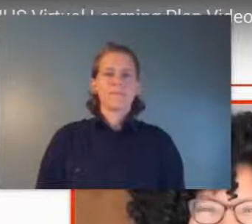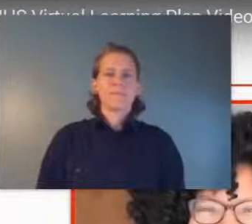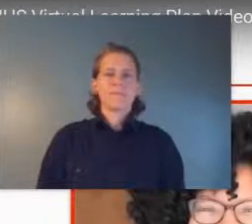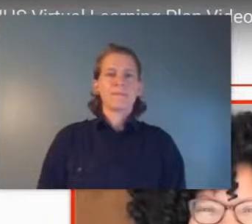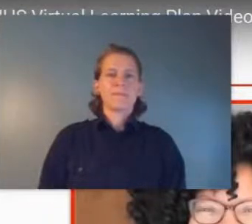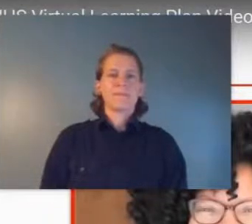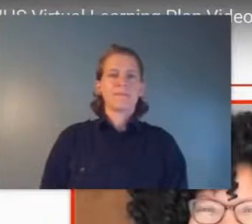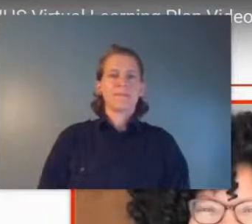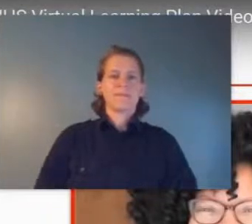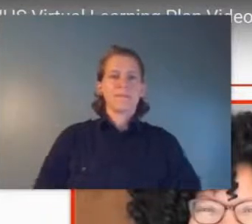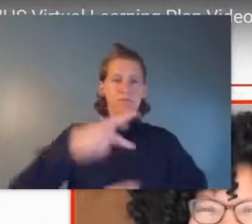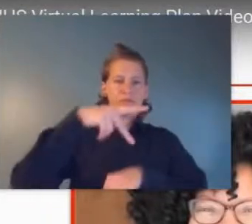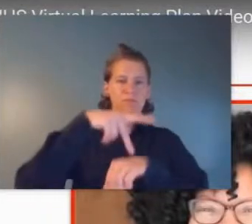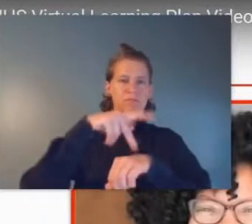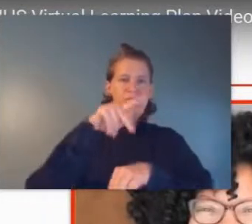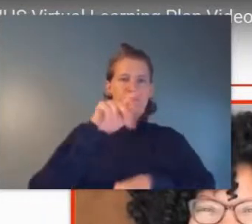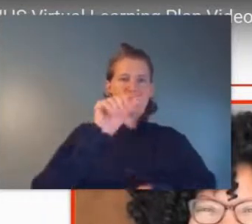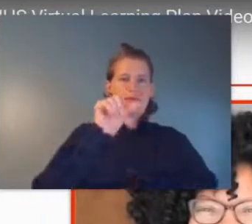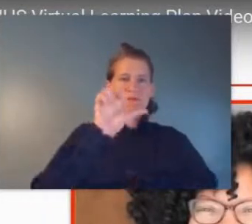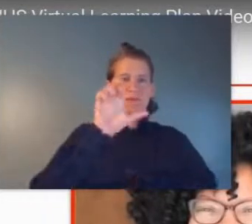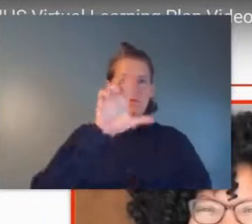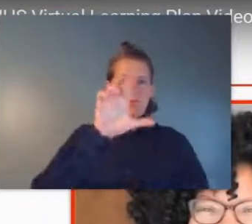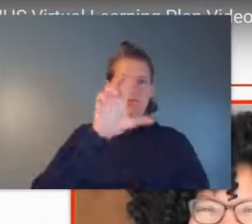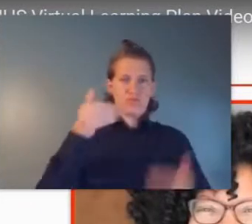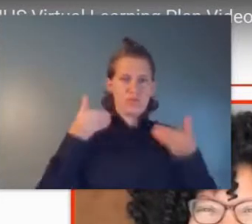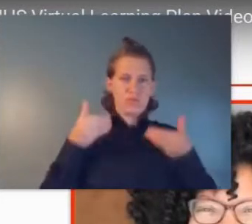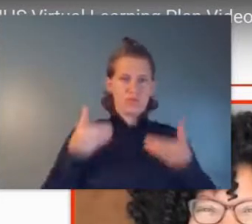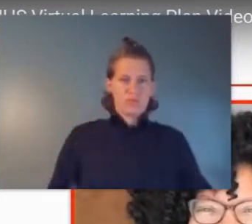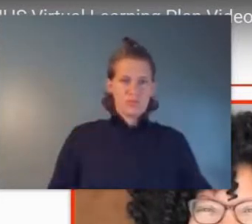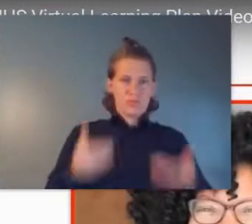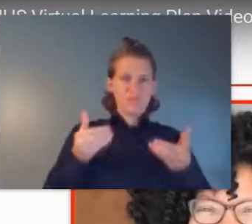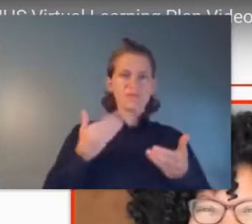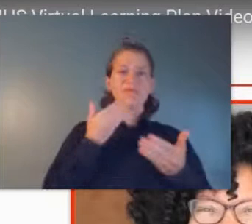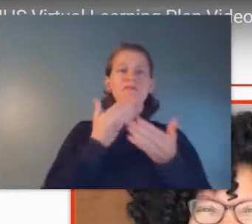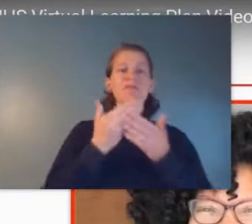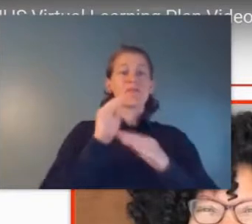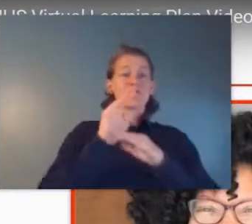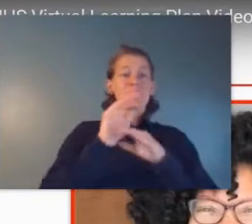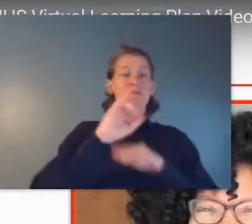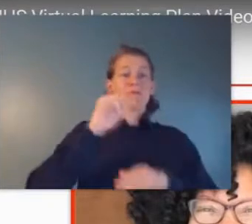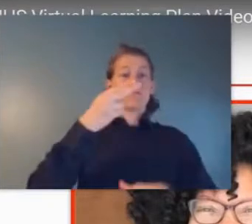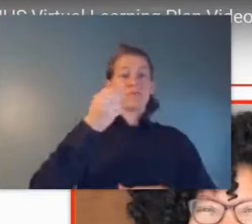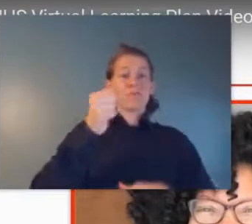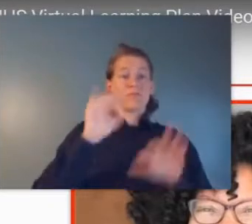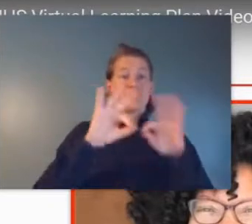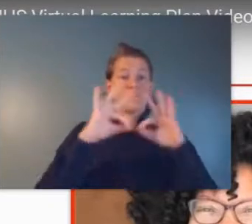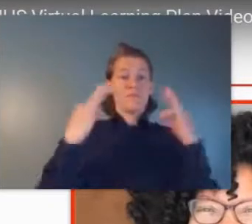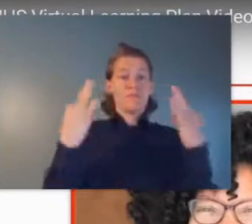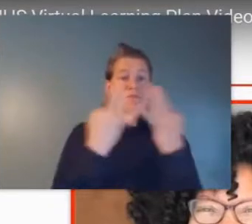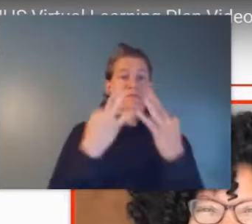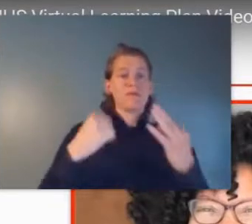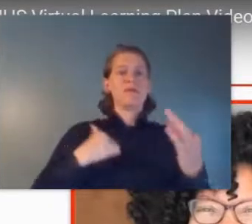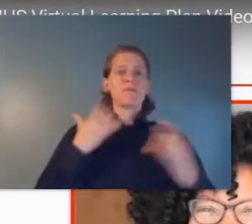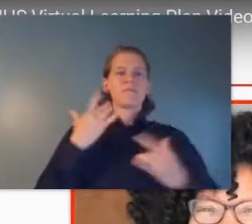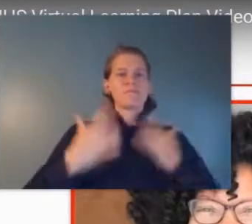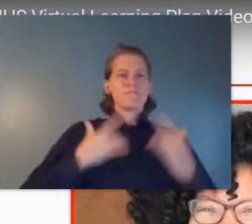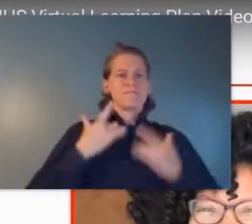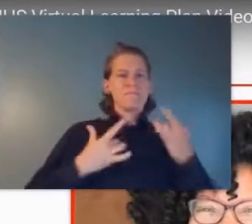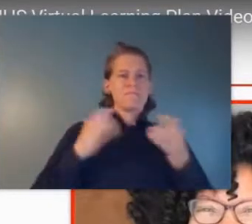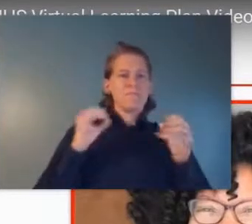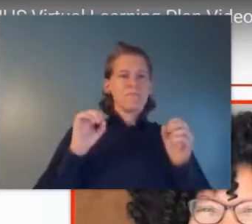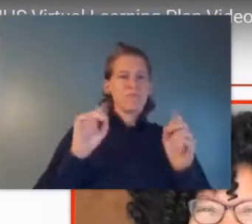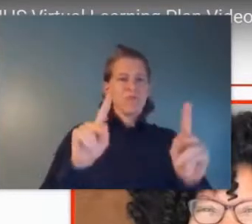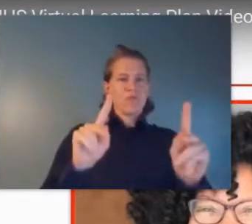Good evening Jordan family. I am Susan Taylor, principal of Jordan High School, and I am delighted to have the opportunity to